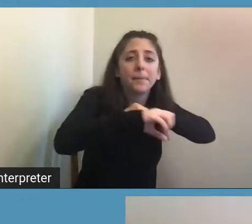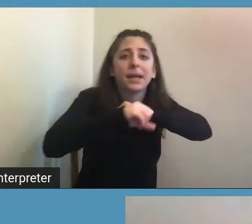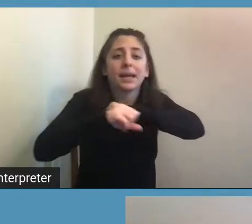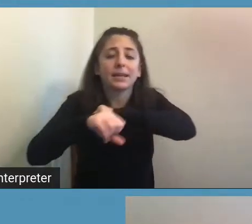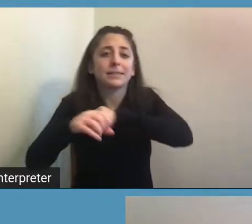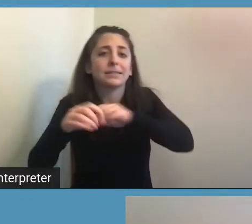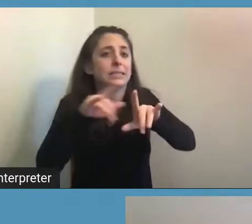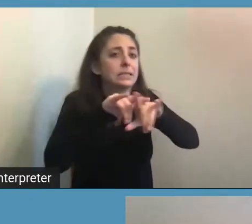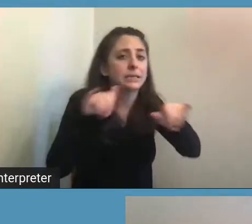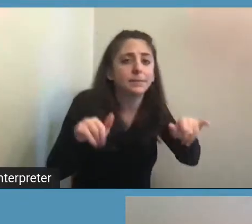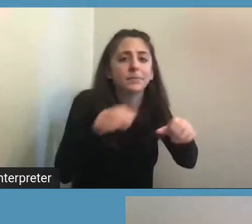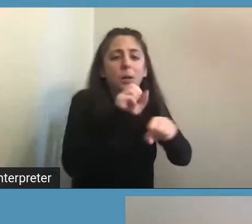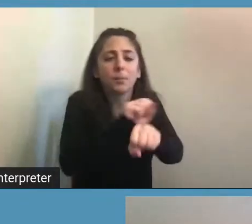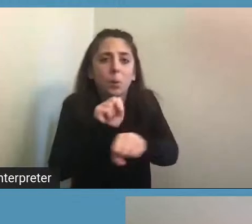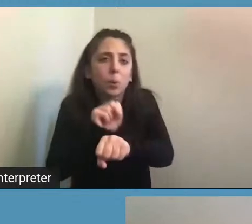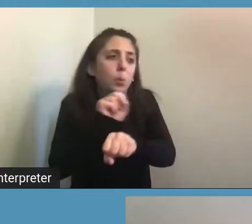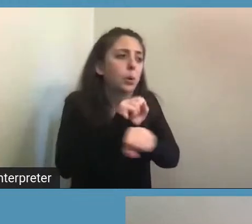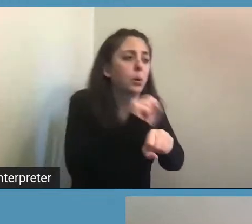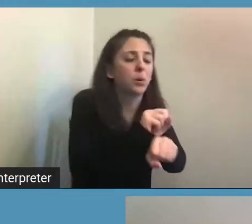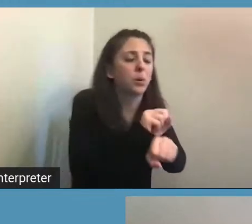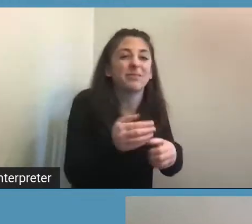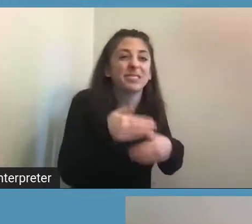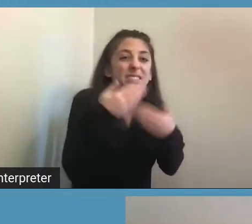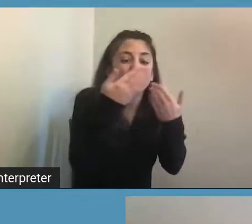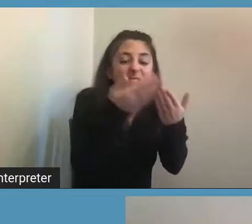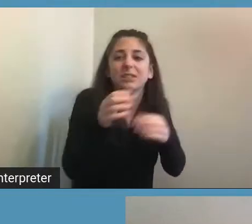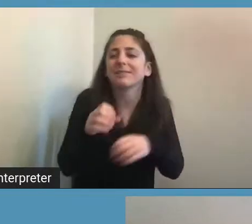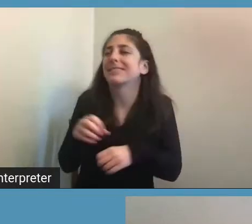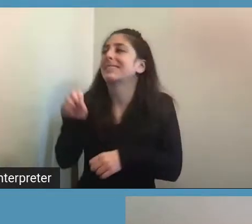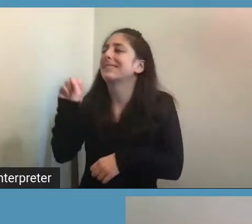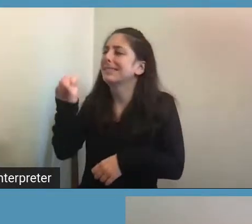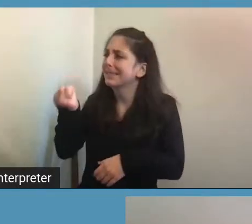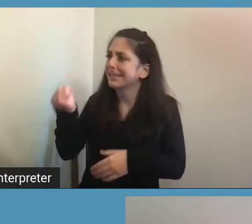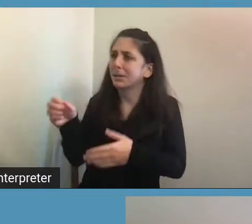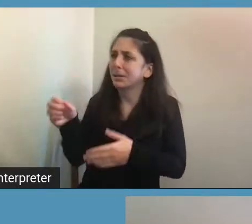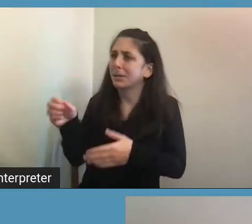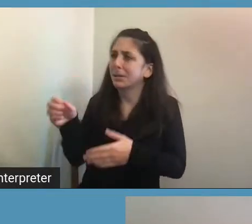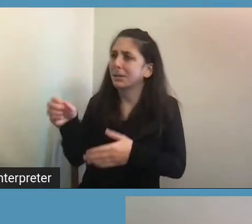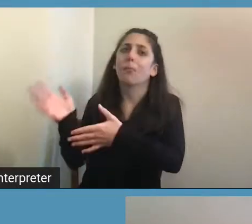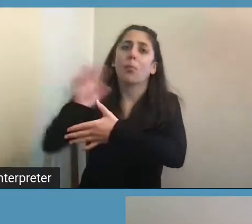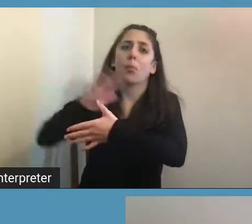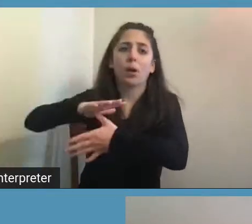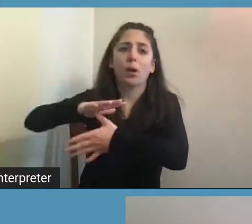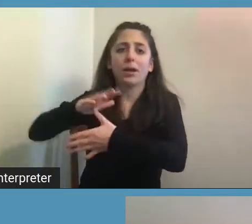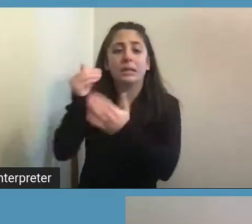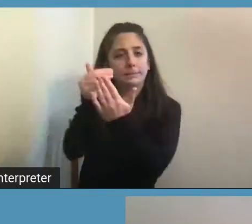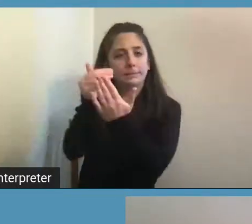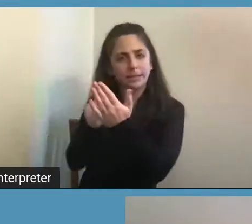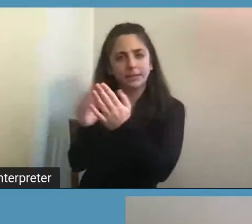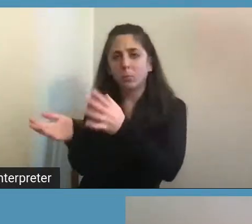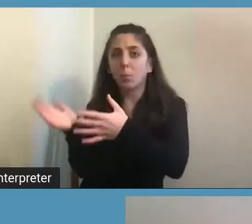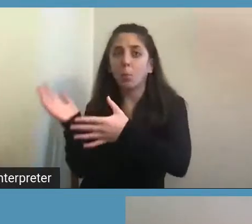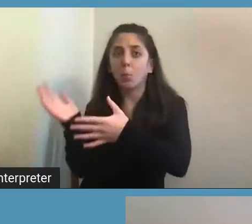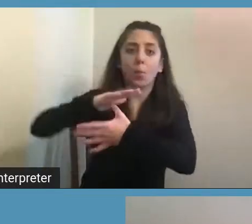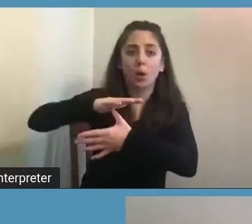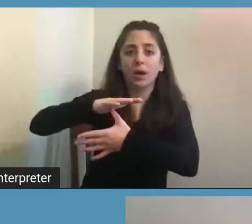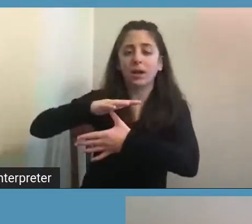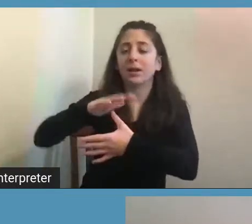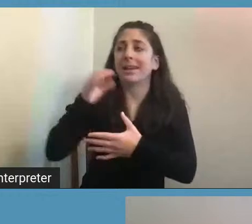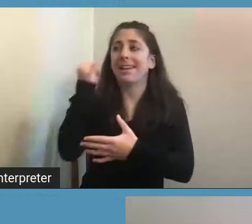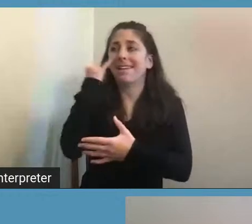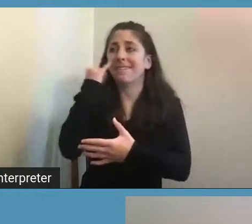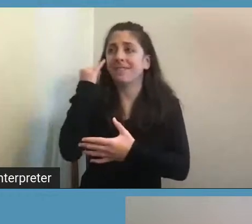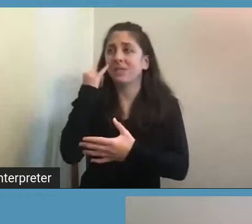like I said, the priority list is very critical. So if you know that you have so many things going on,